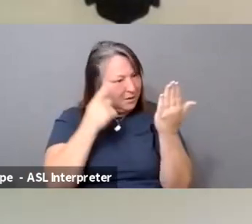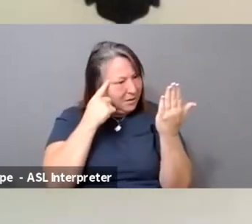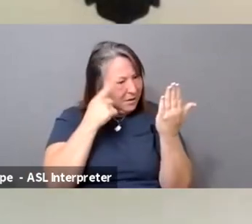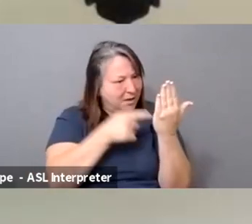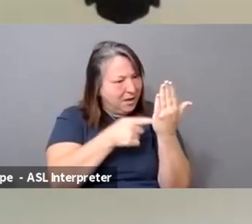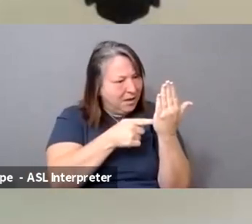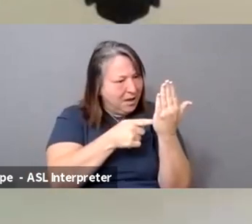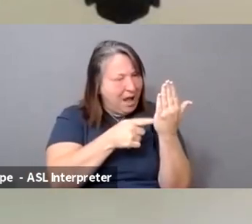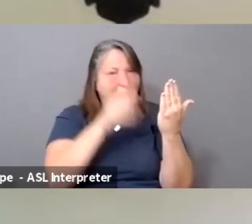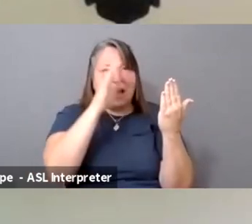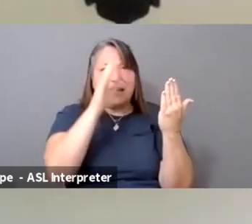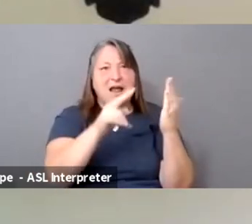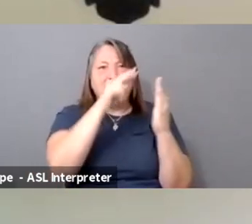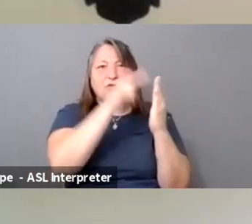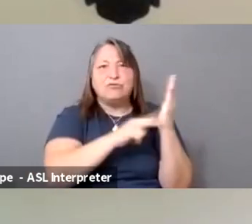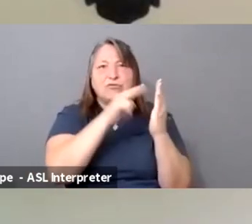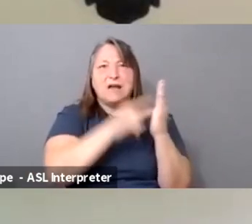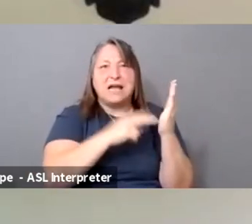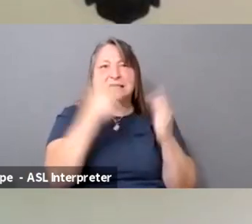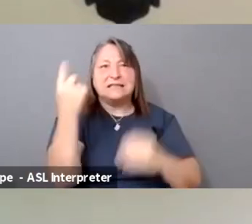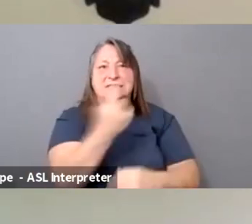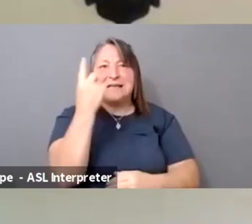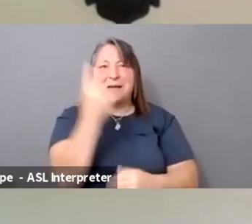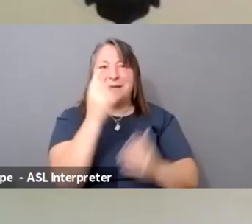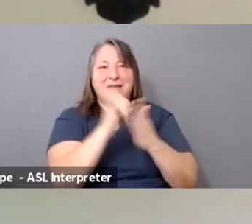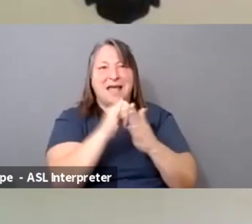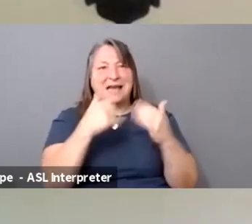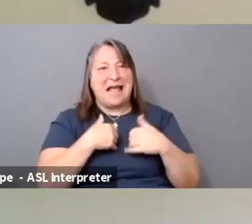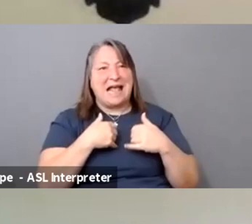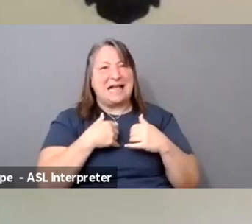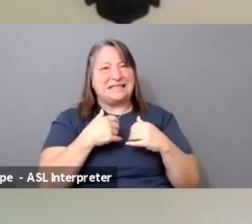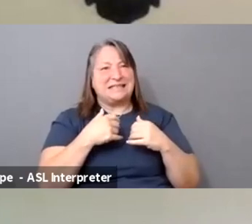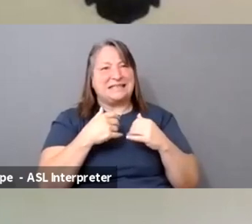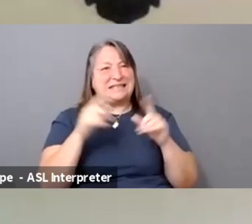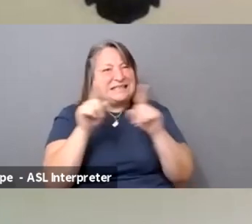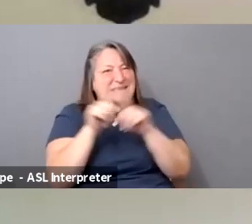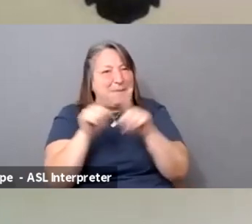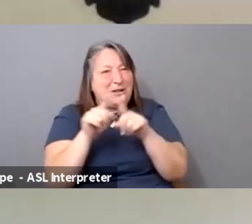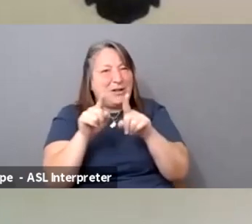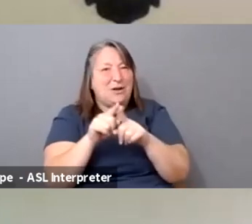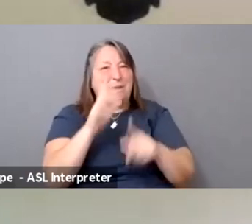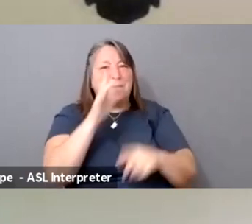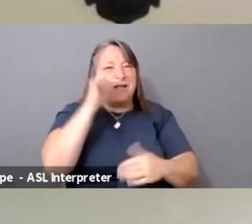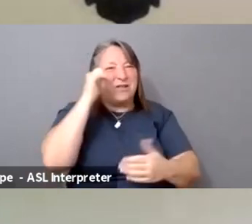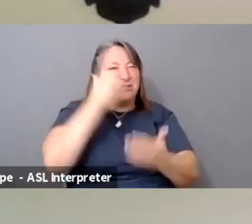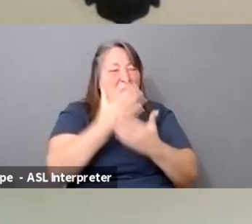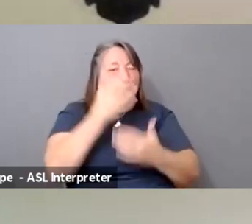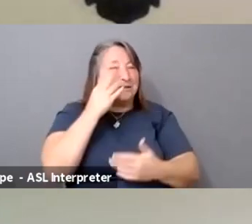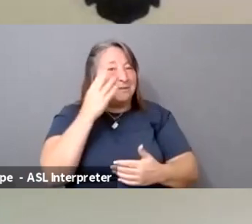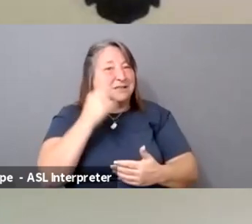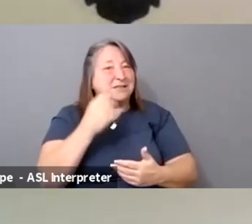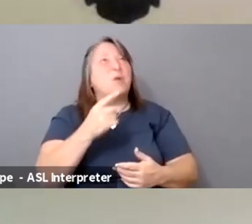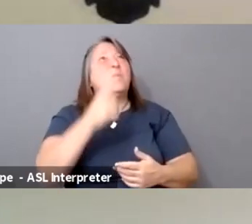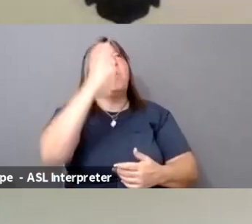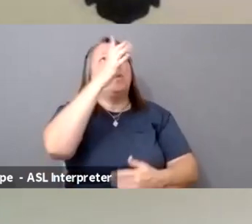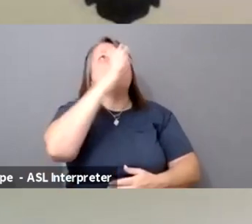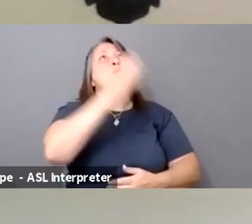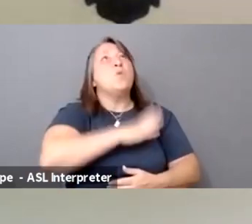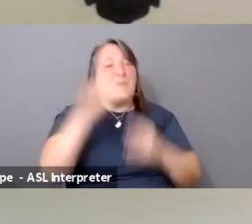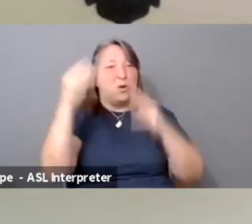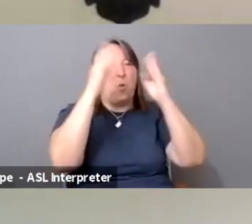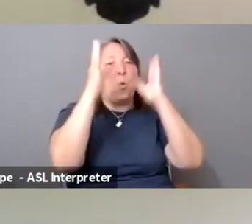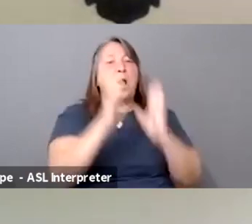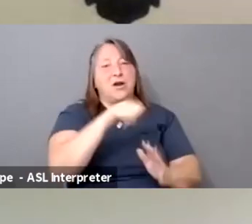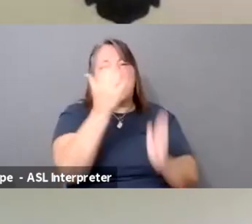I'd never read about somebody who was having a similar mother-daughter experience. Maybe Woman Warrior was another book that came